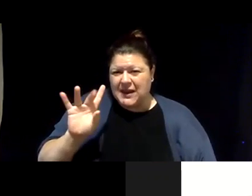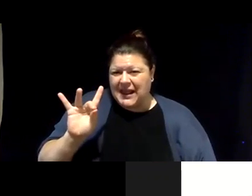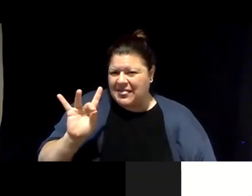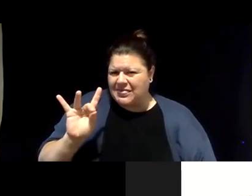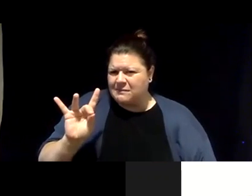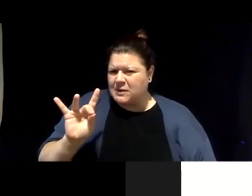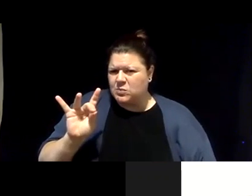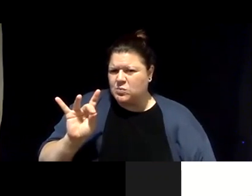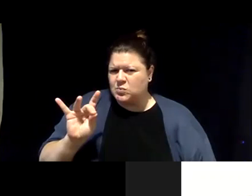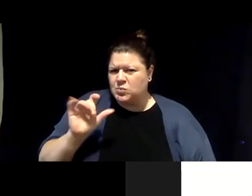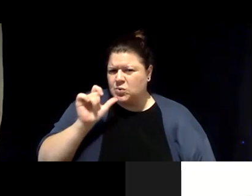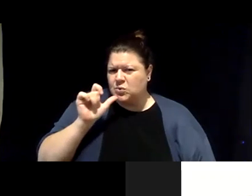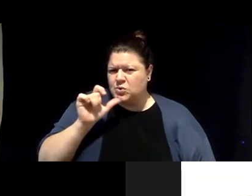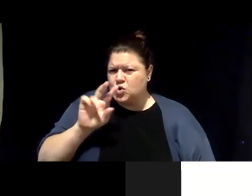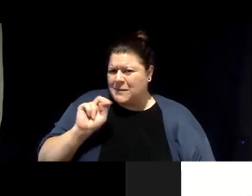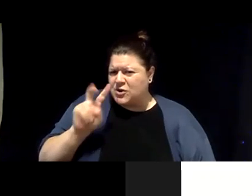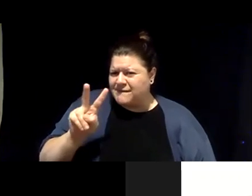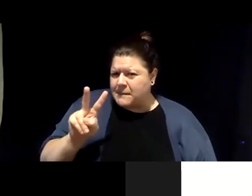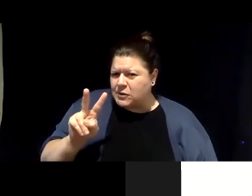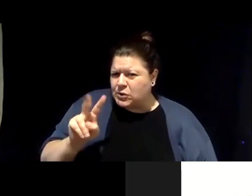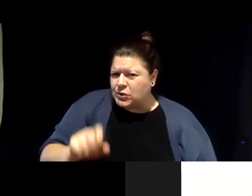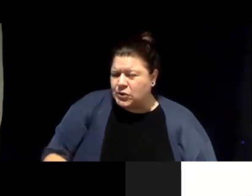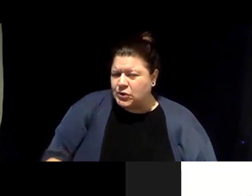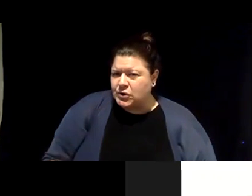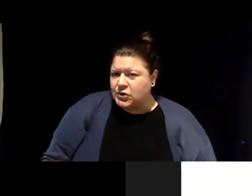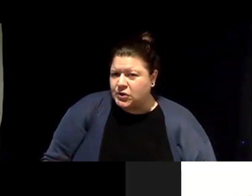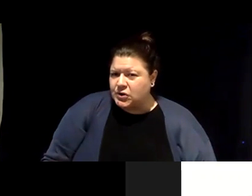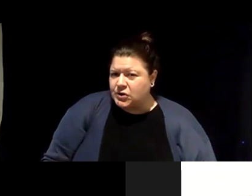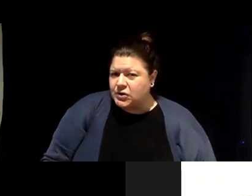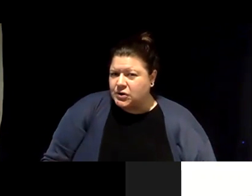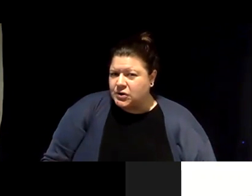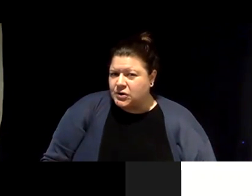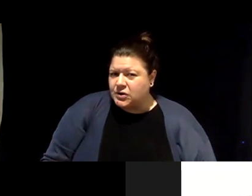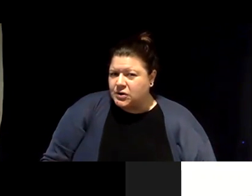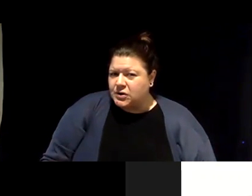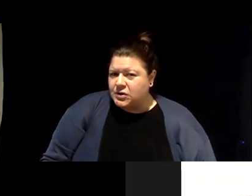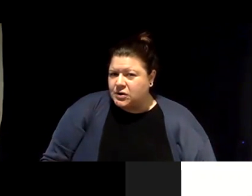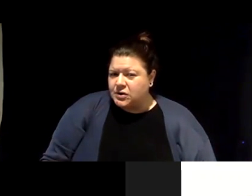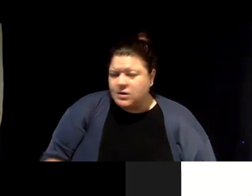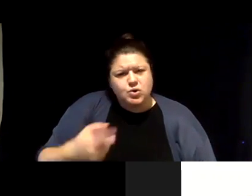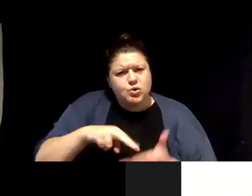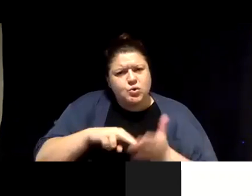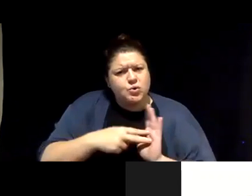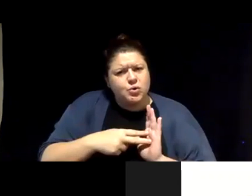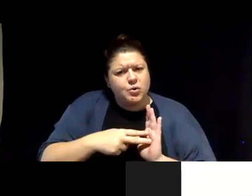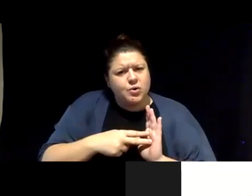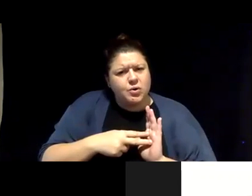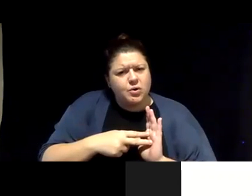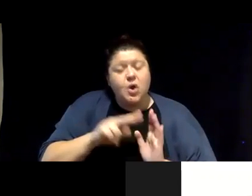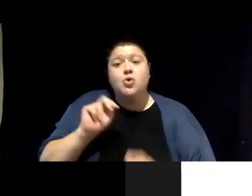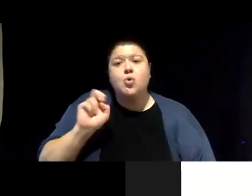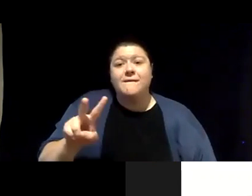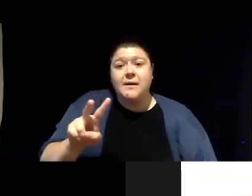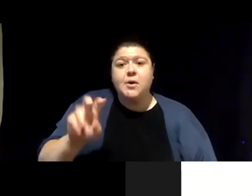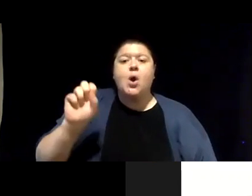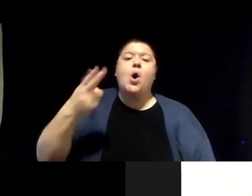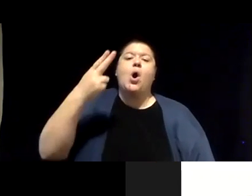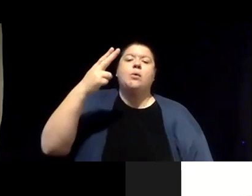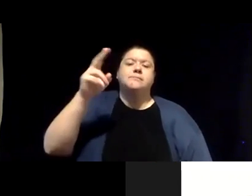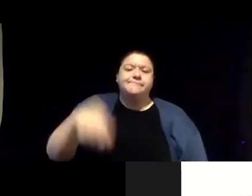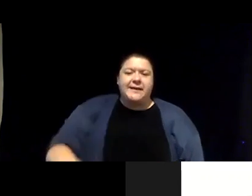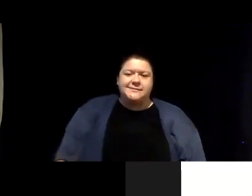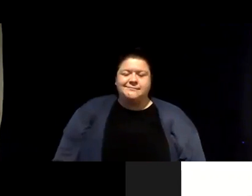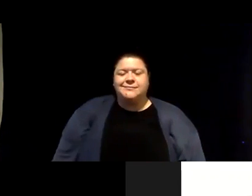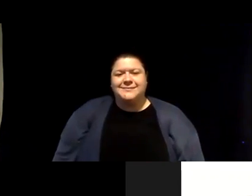be, do you mean November? What is it? You mean November? Oh yeah, I'm